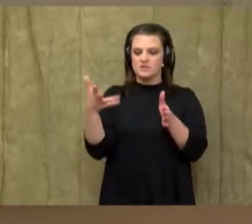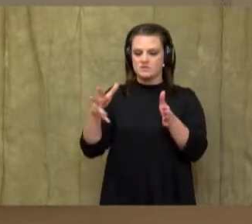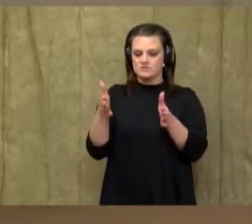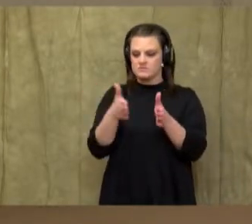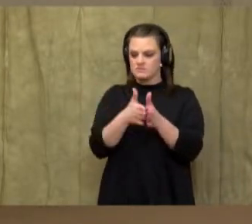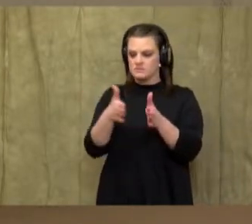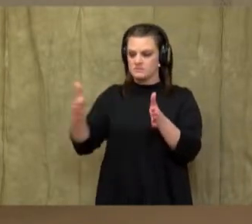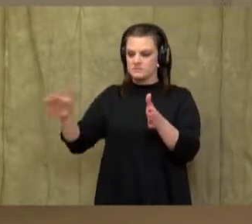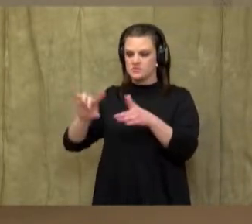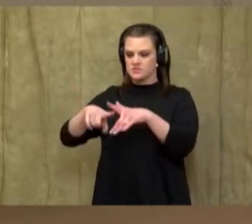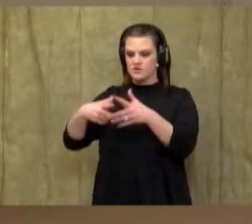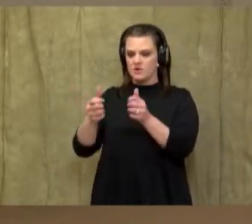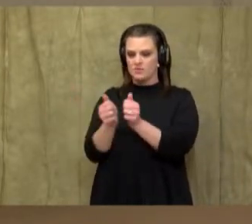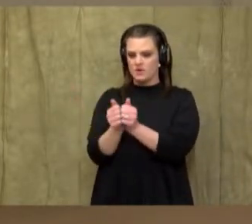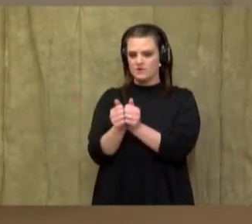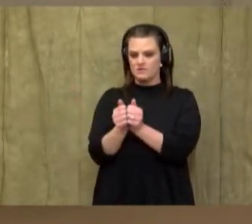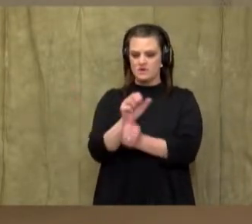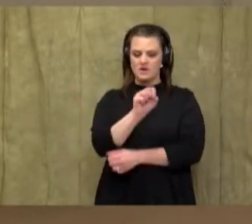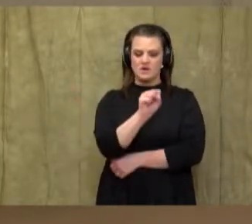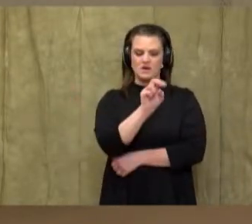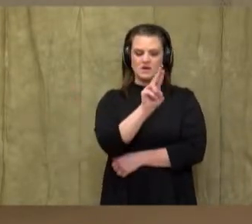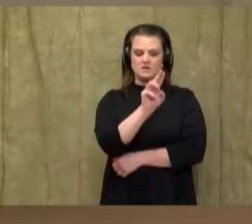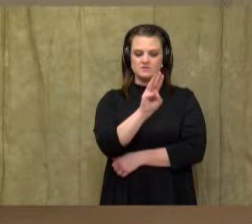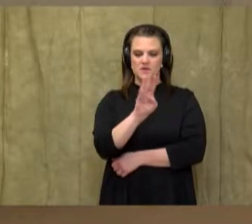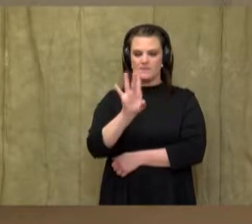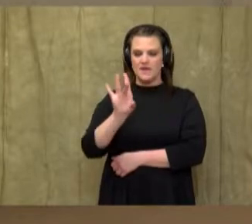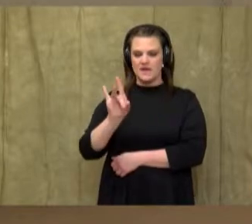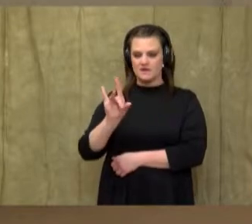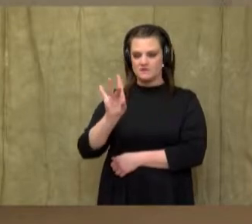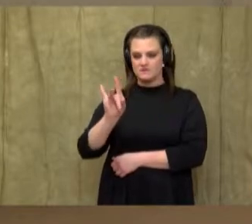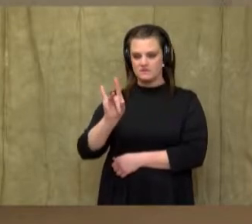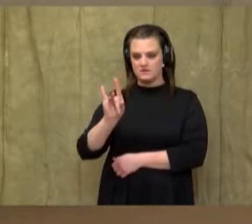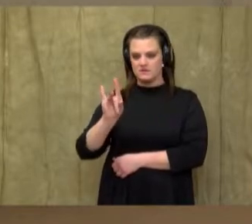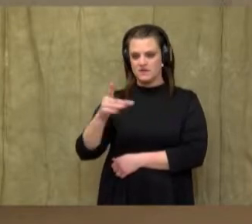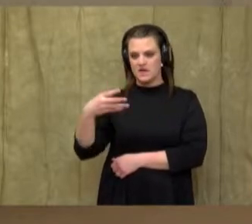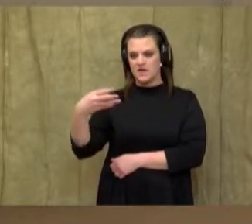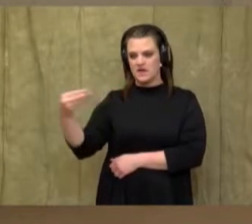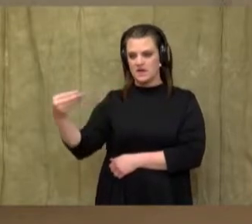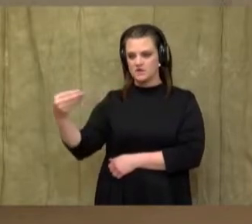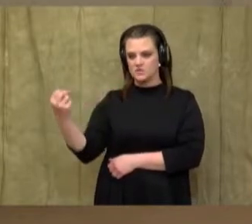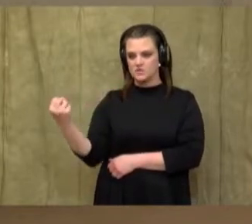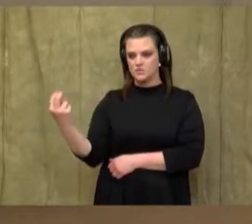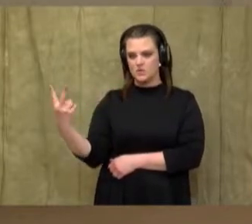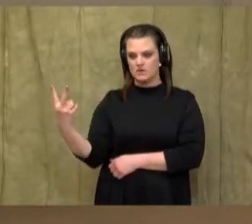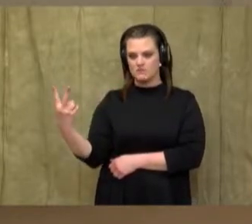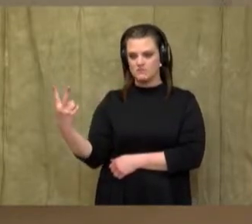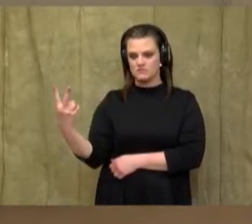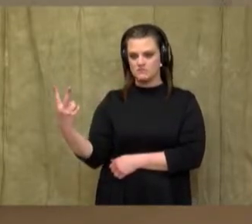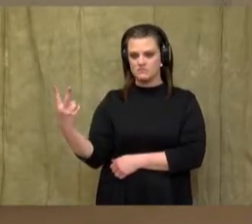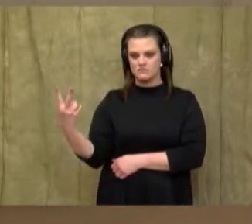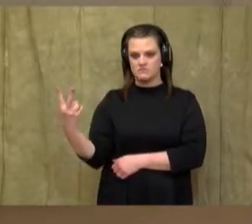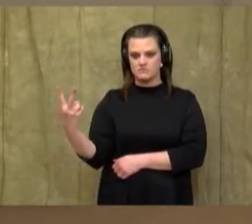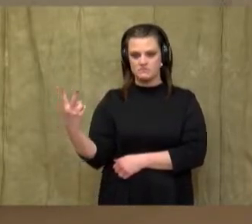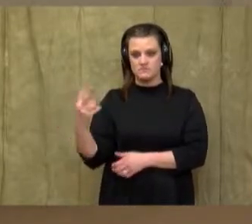So half the sum of 18 and 12.